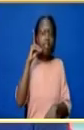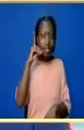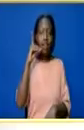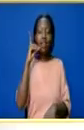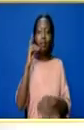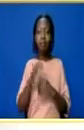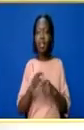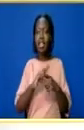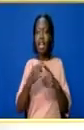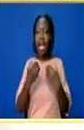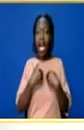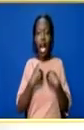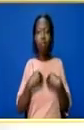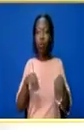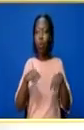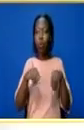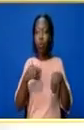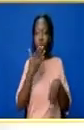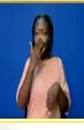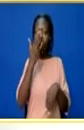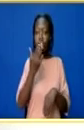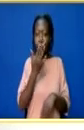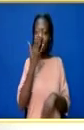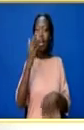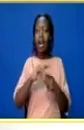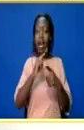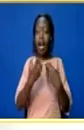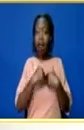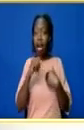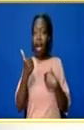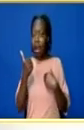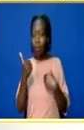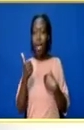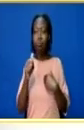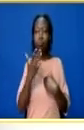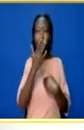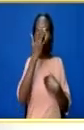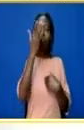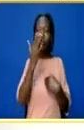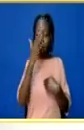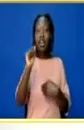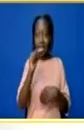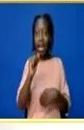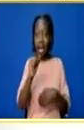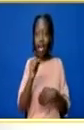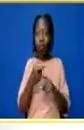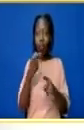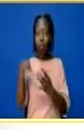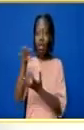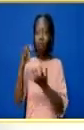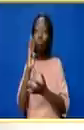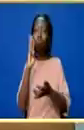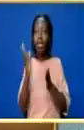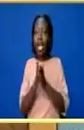that dust taste. And there is usually the dust aroma. You can't get enough of that water.